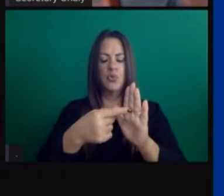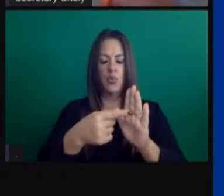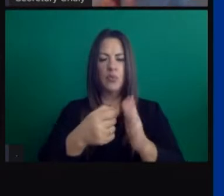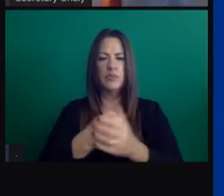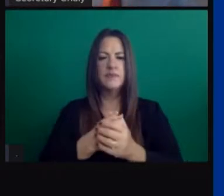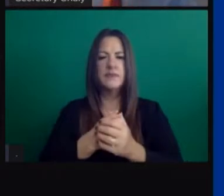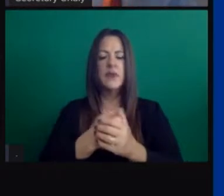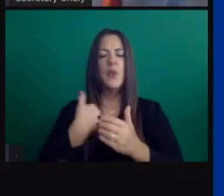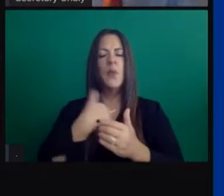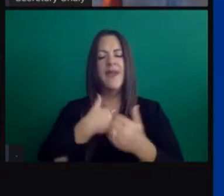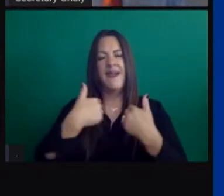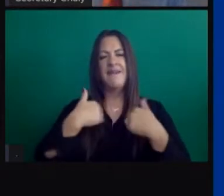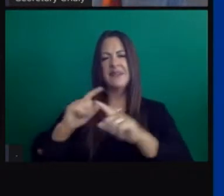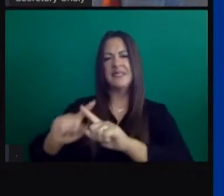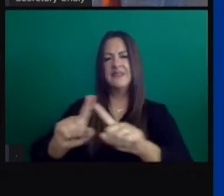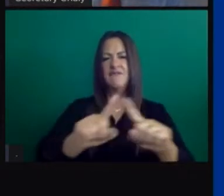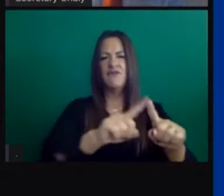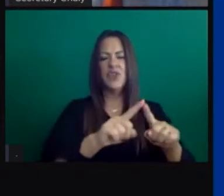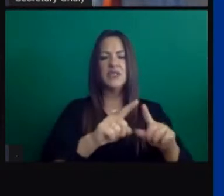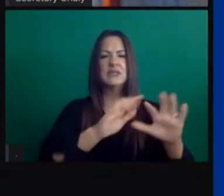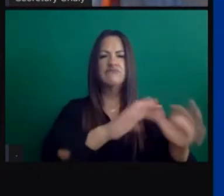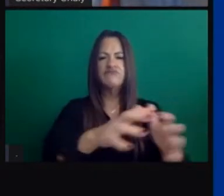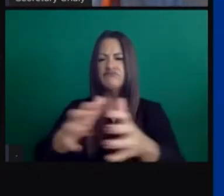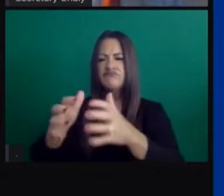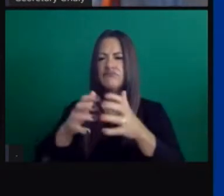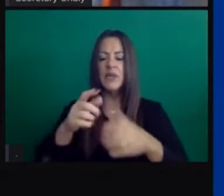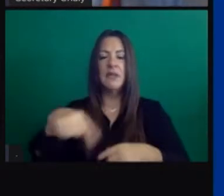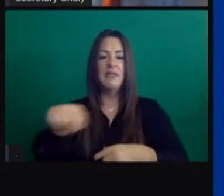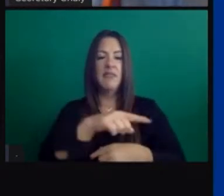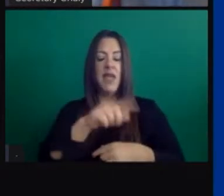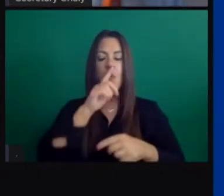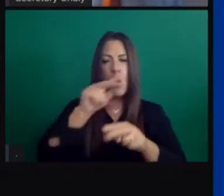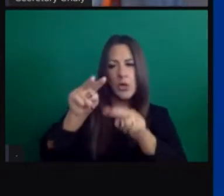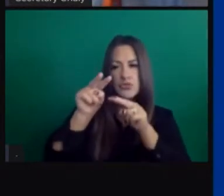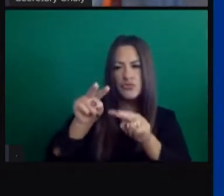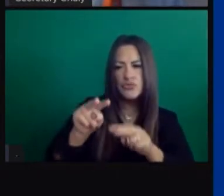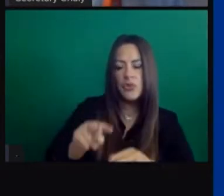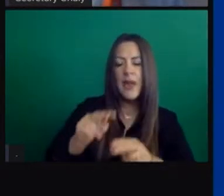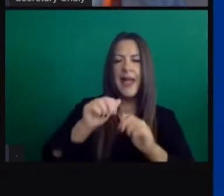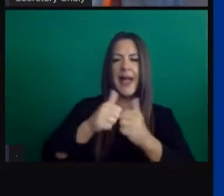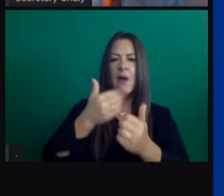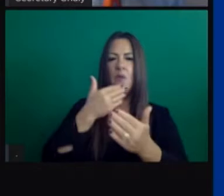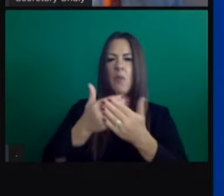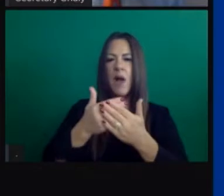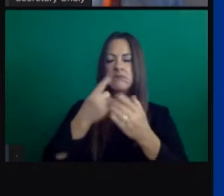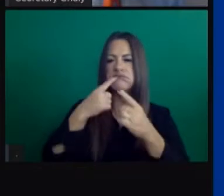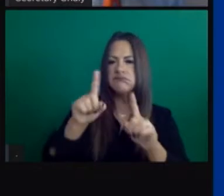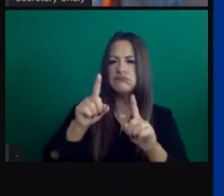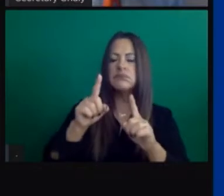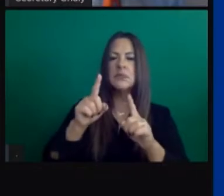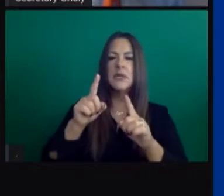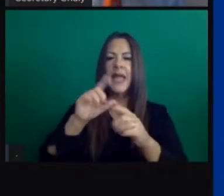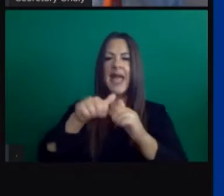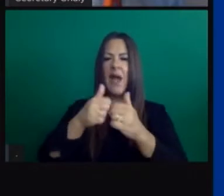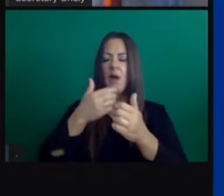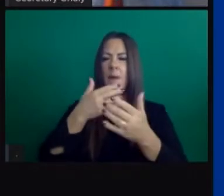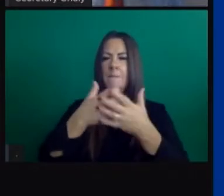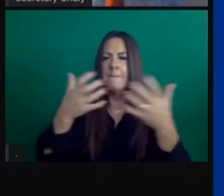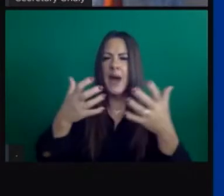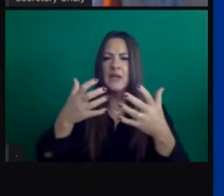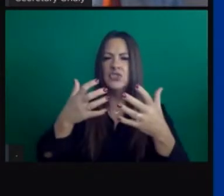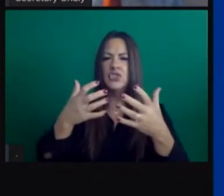collection of different entities that track California's R effective putting them together. And the